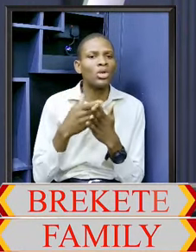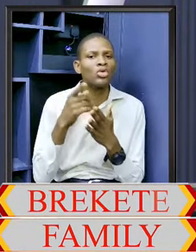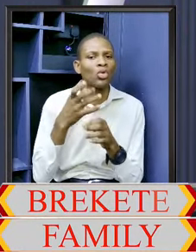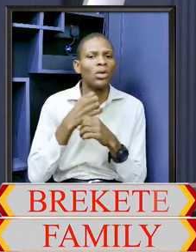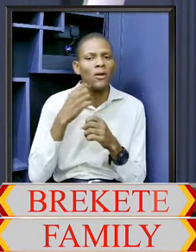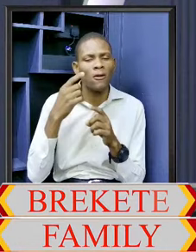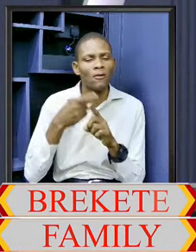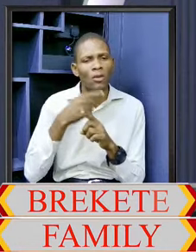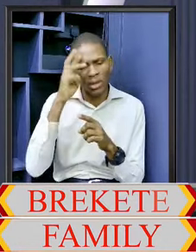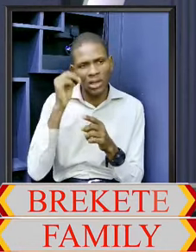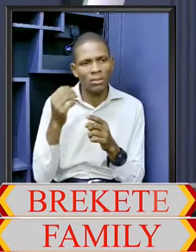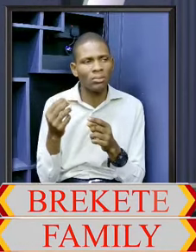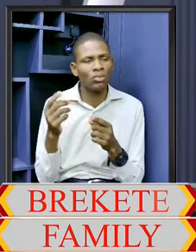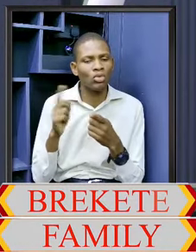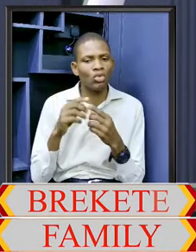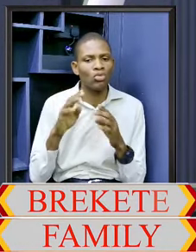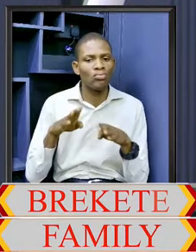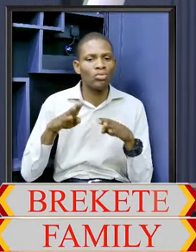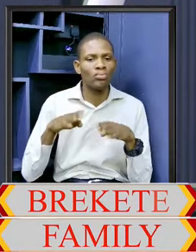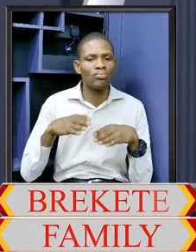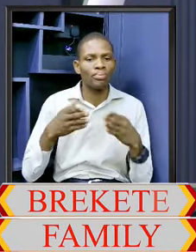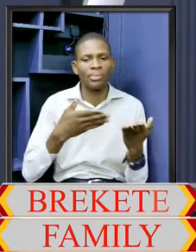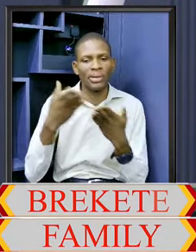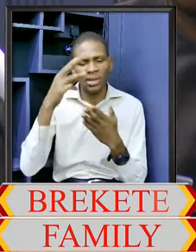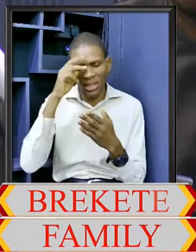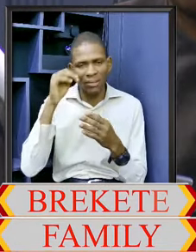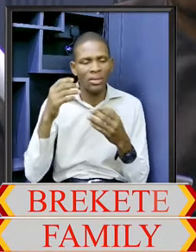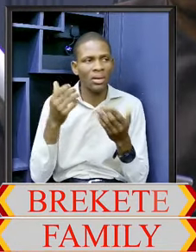you collect from him to supply him cars?